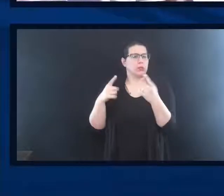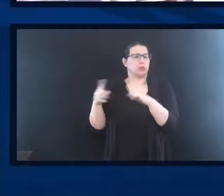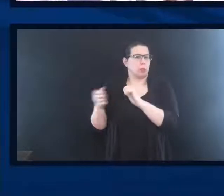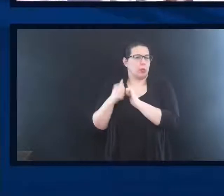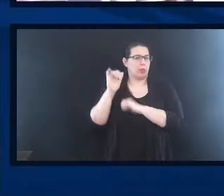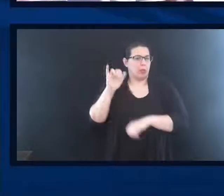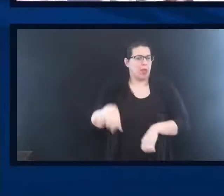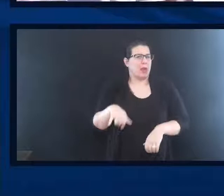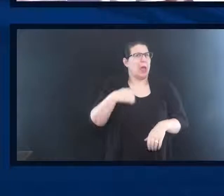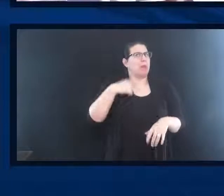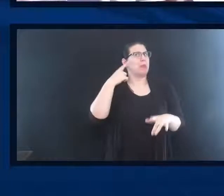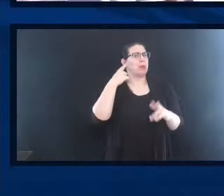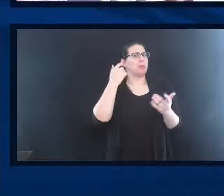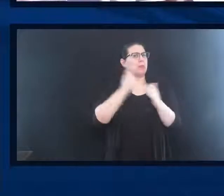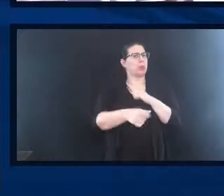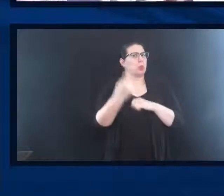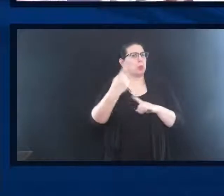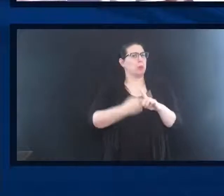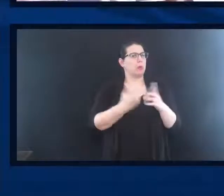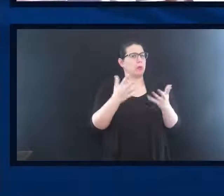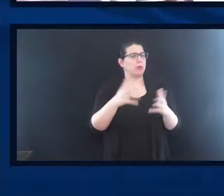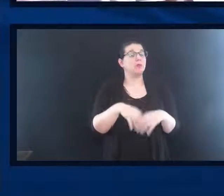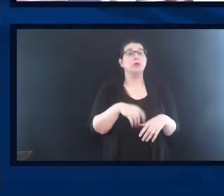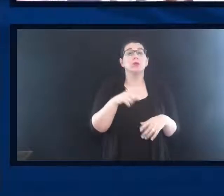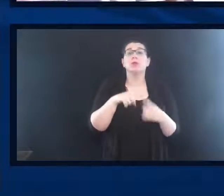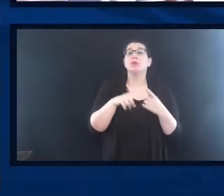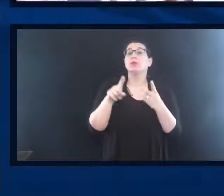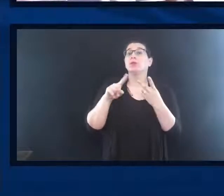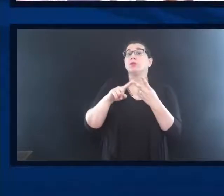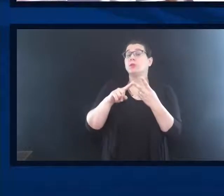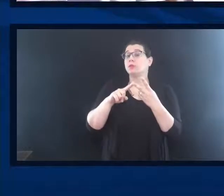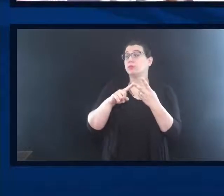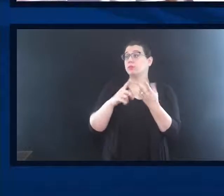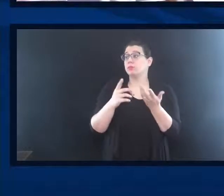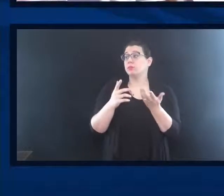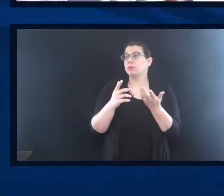And also, if we could see some